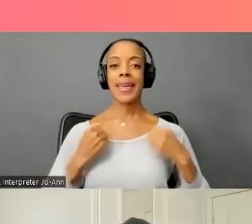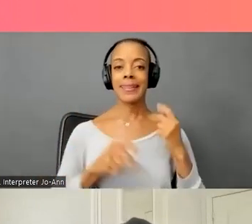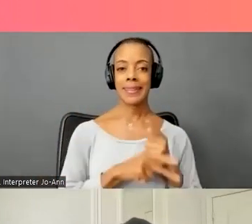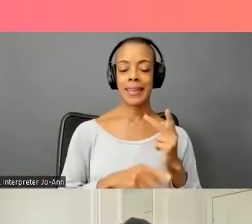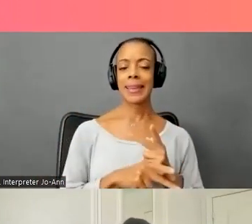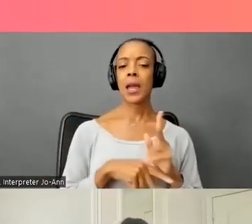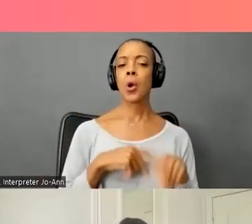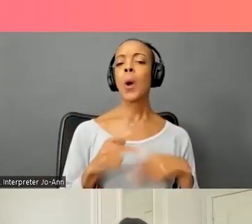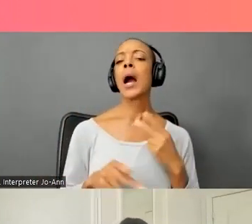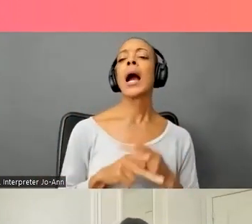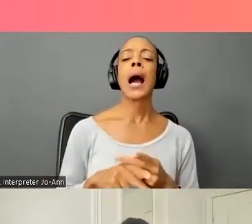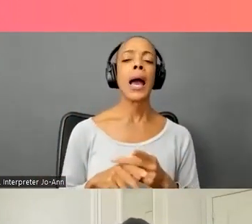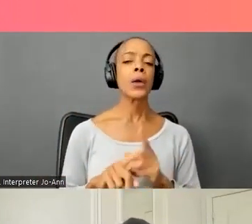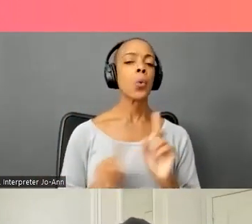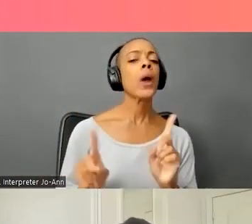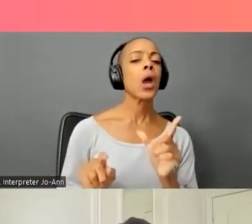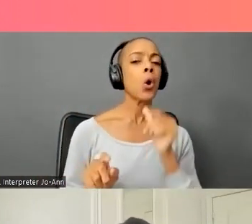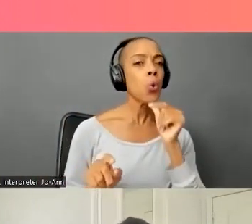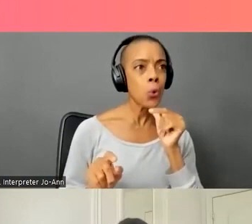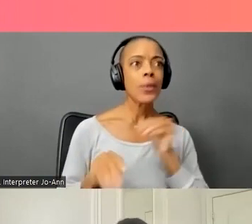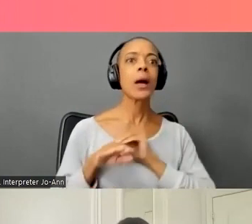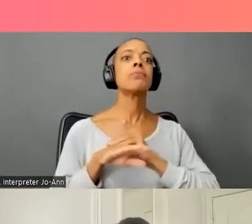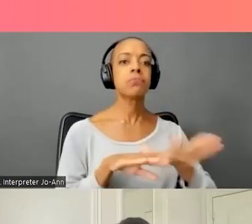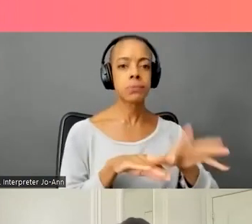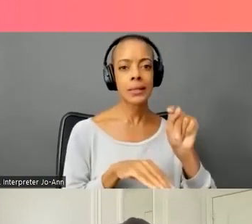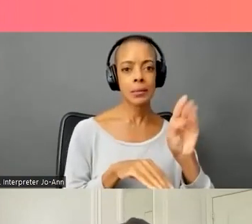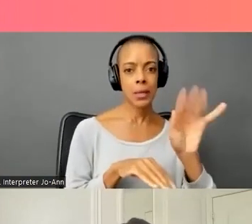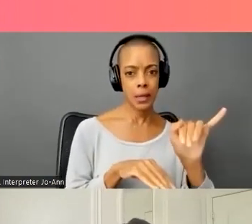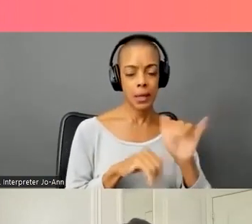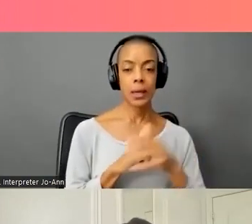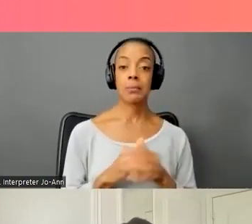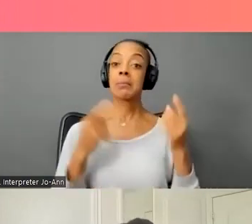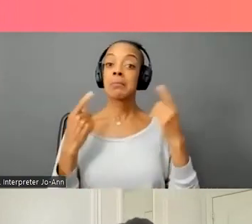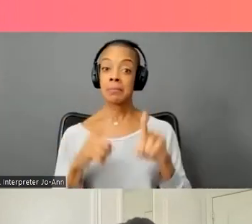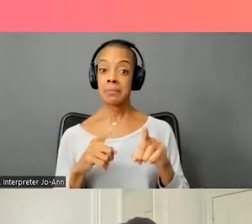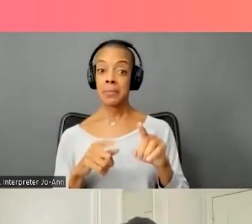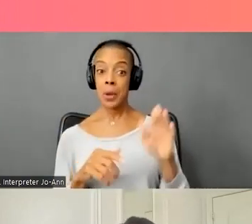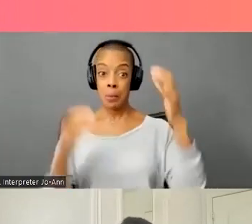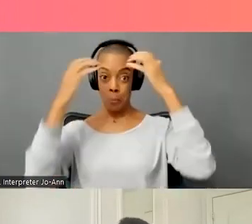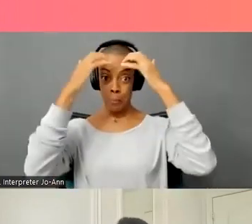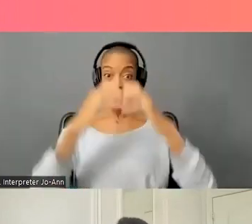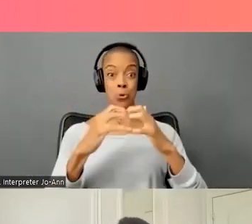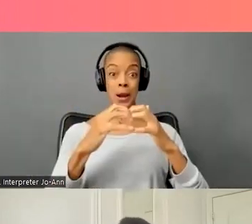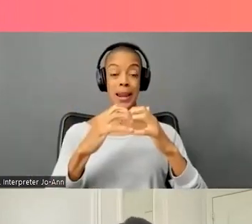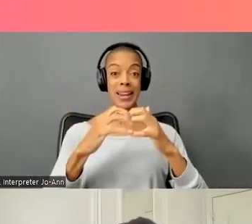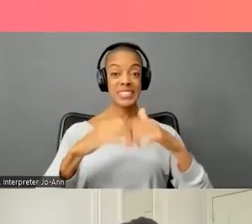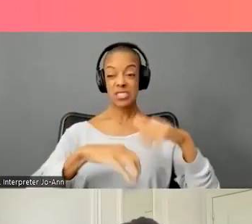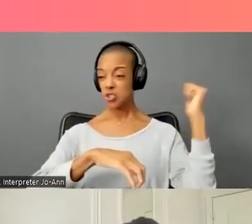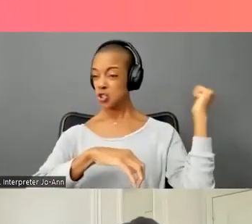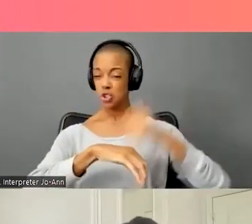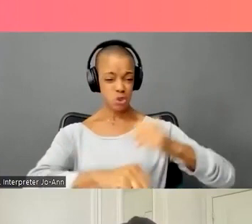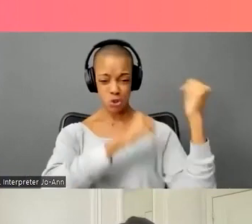also bleeds into traumatic brain injuries. So it turns out that our brains are not indestructible, which is